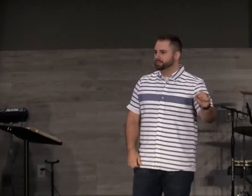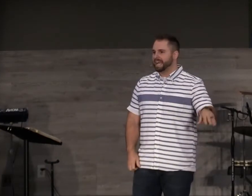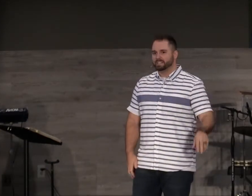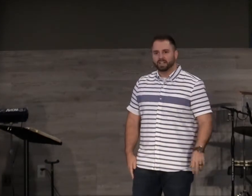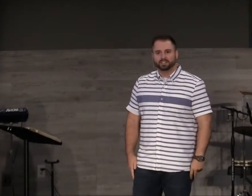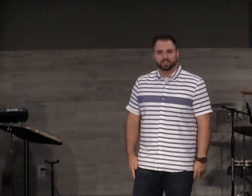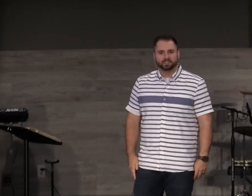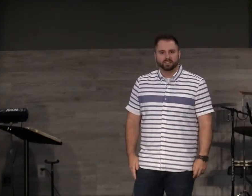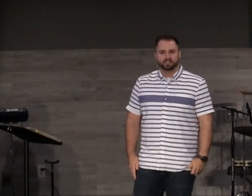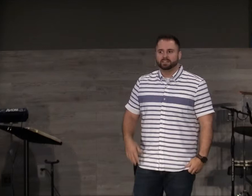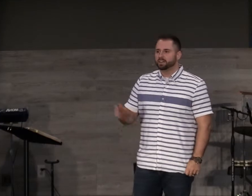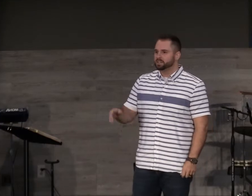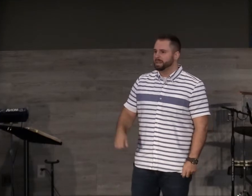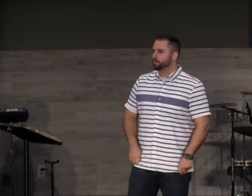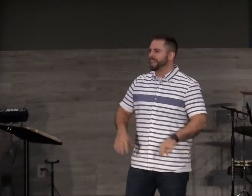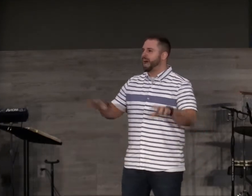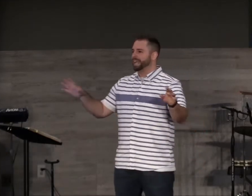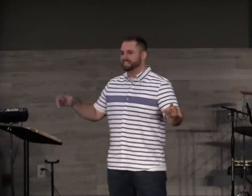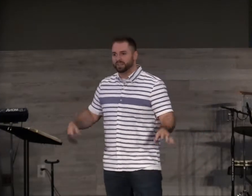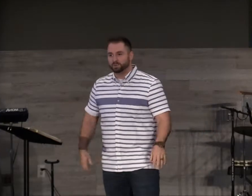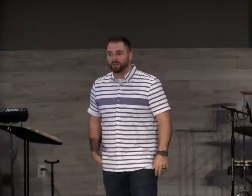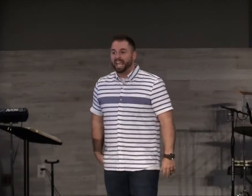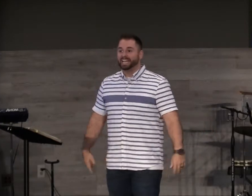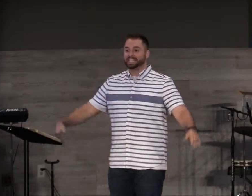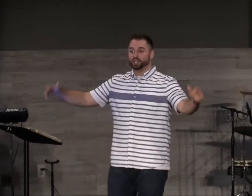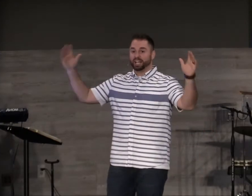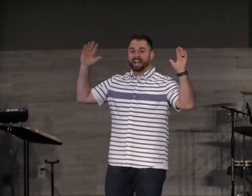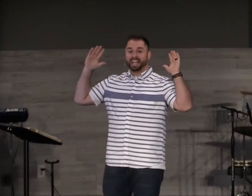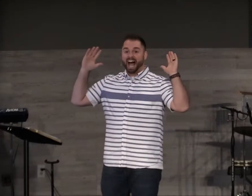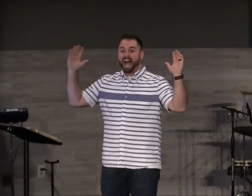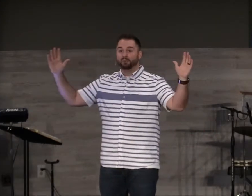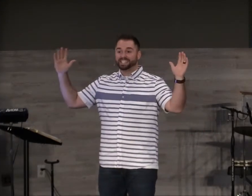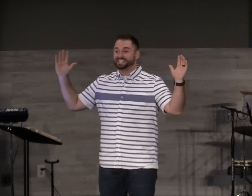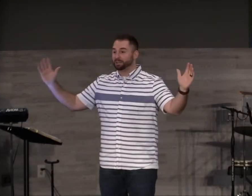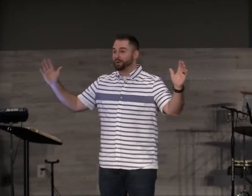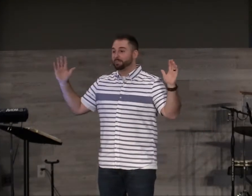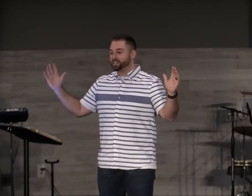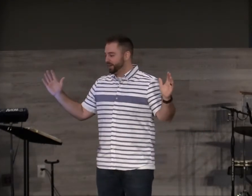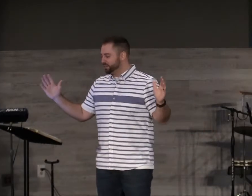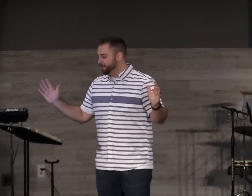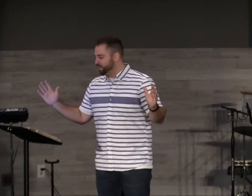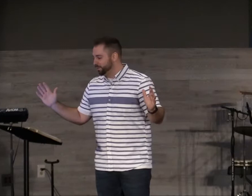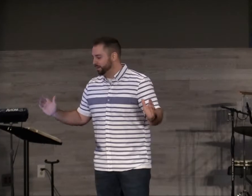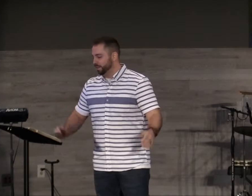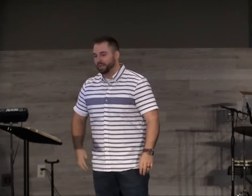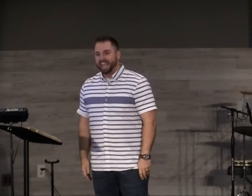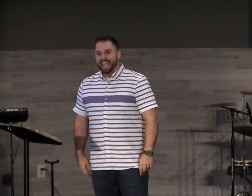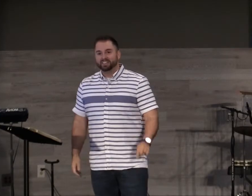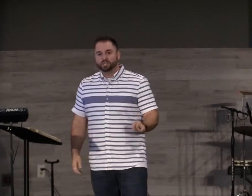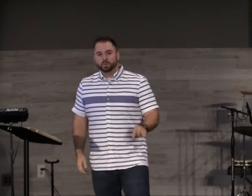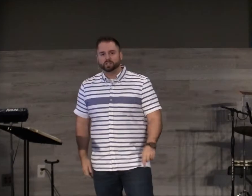together, fellow tax collectors, sinners, people who are the outcasts of Israel, and he says, look guys, I want to celebrate my transformation with